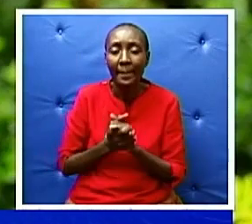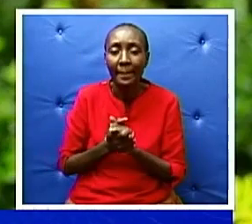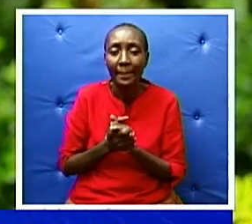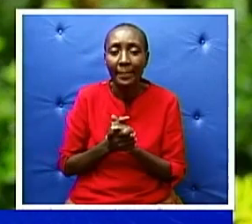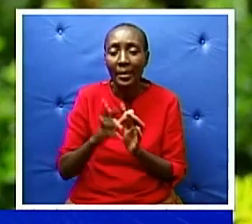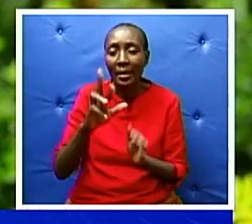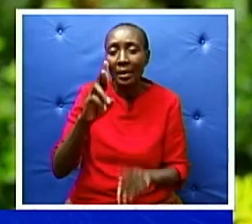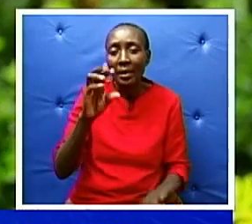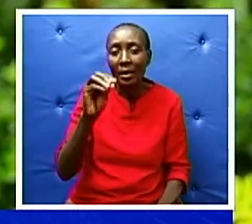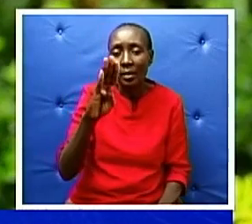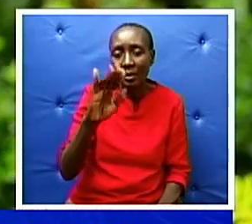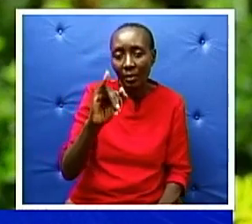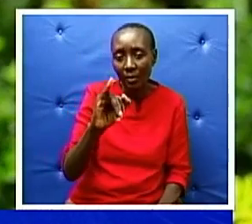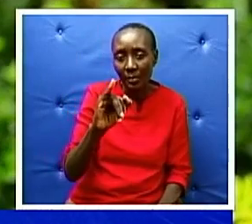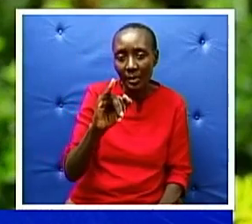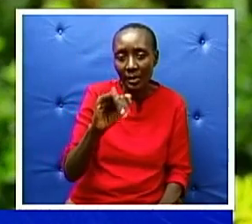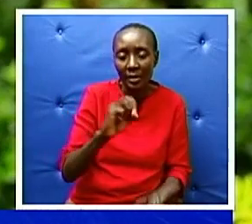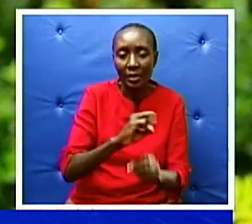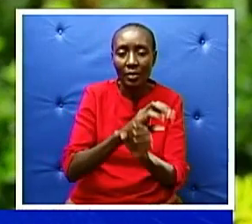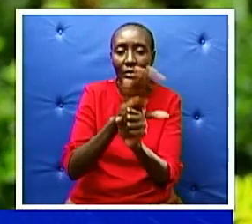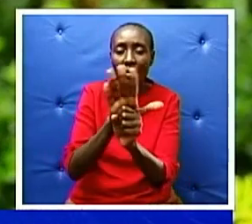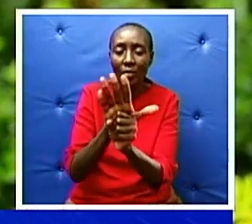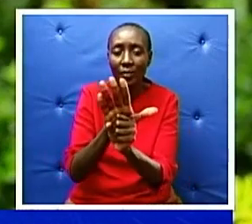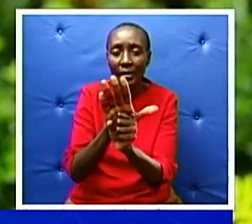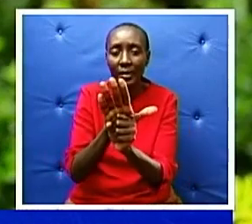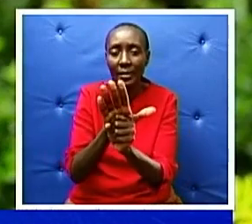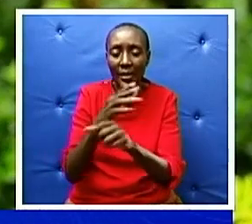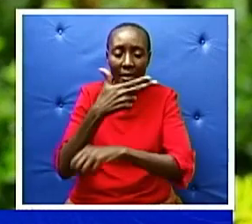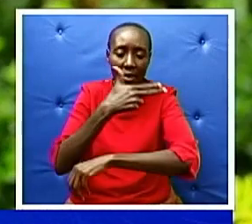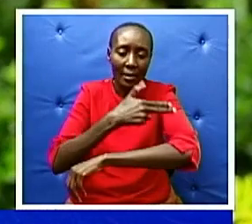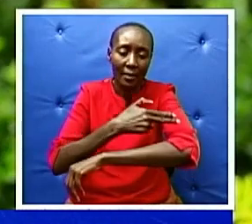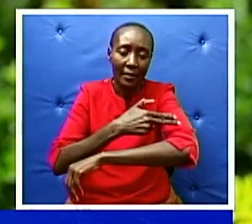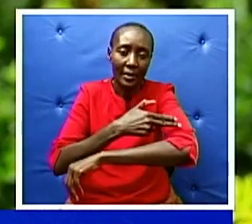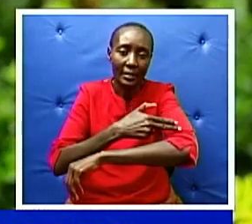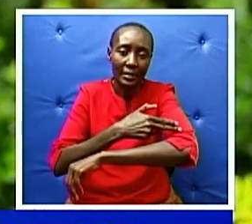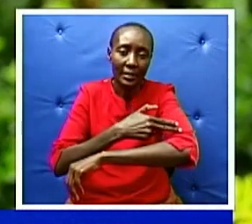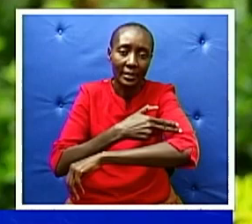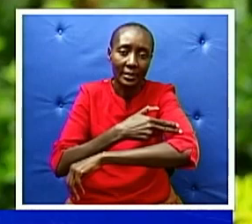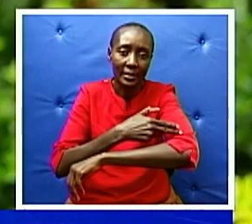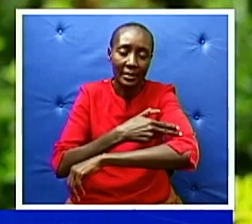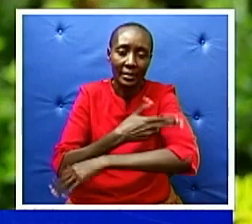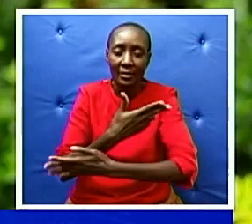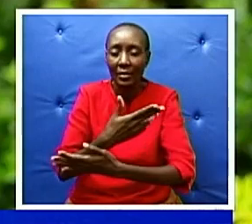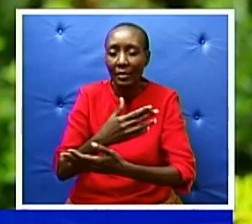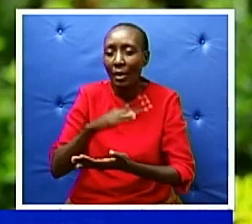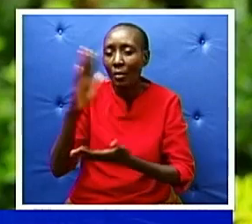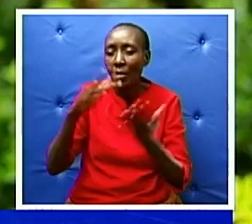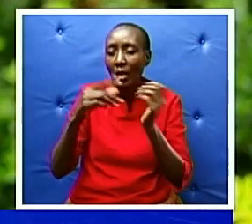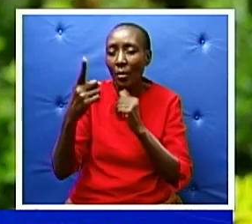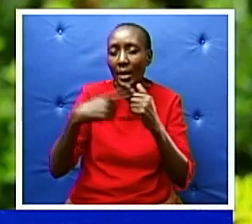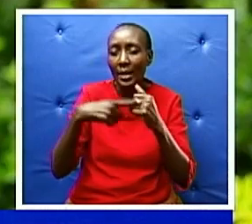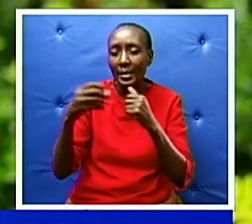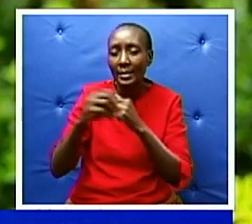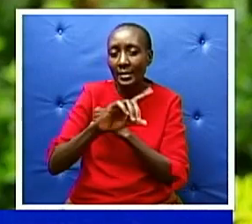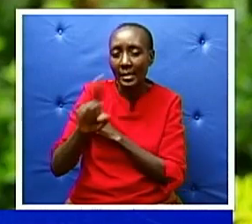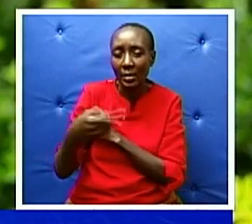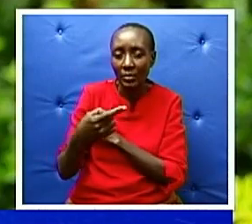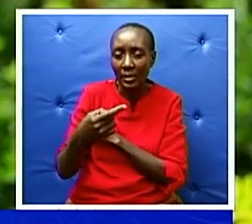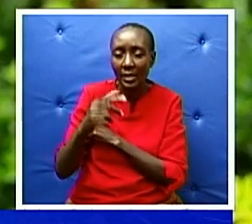Robi. Yes. COVID-19 vaccine. We have over 160,000 Kenyans